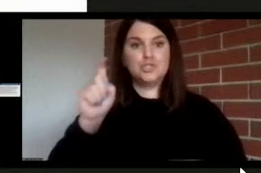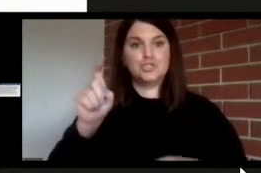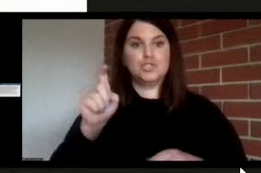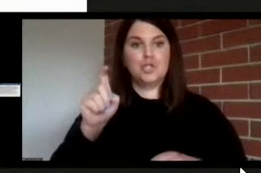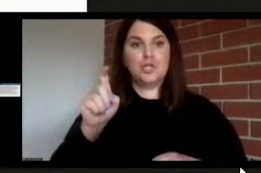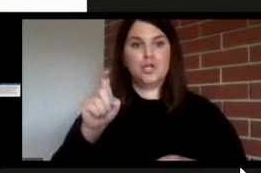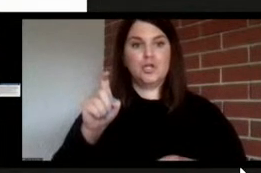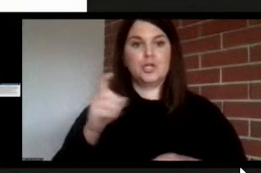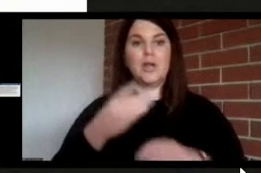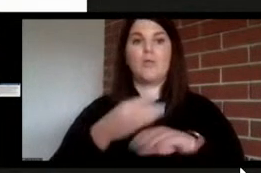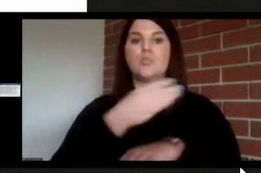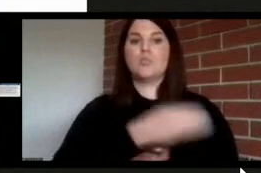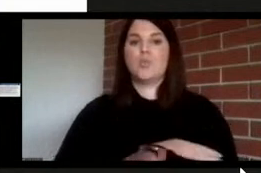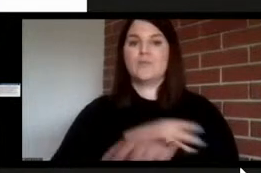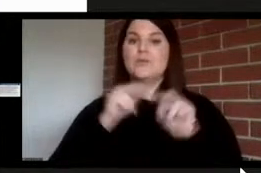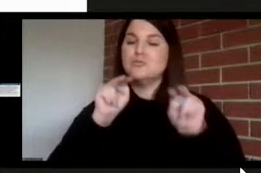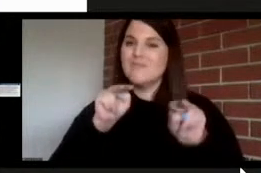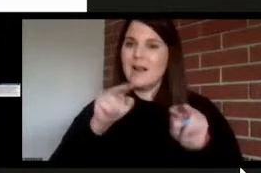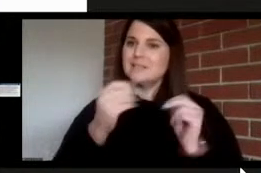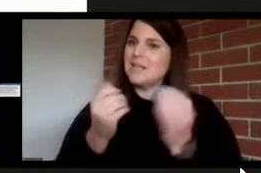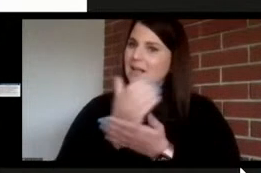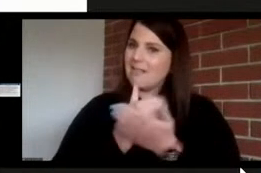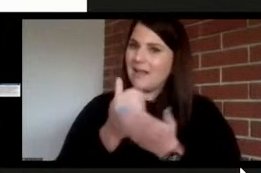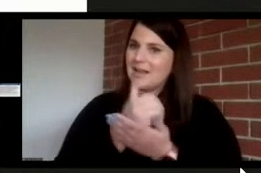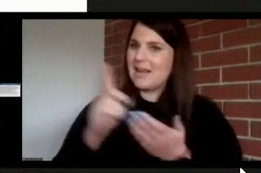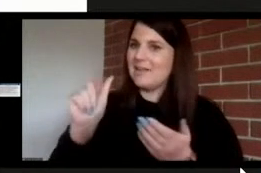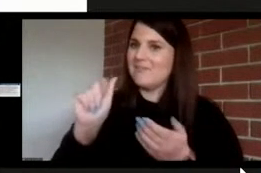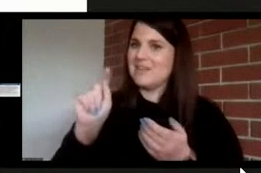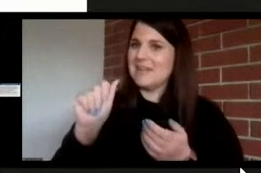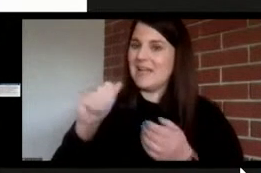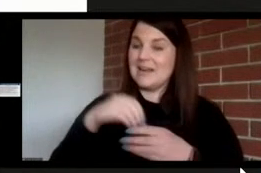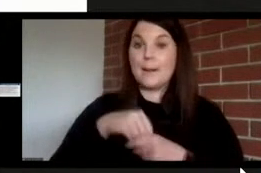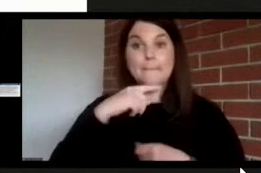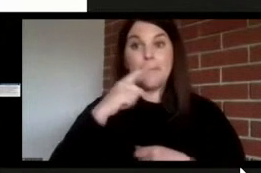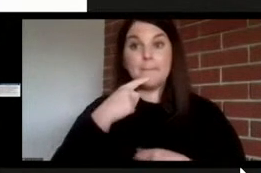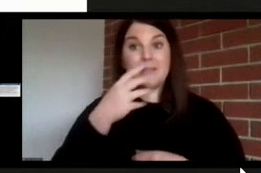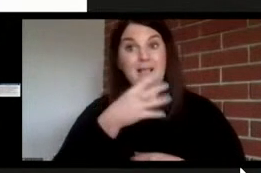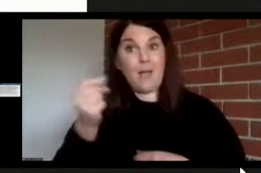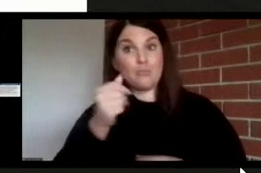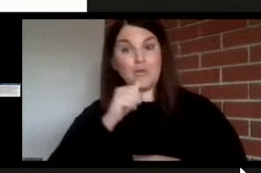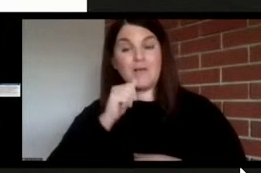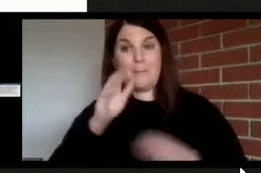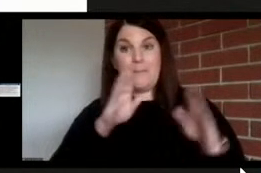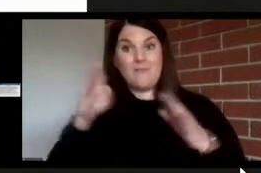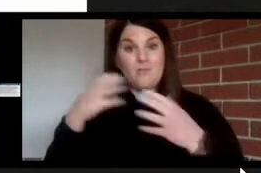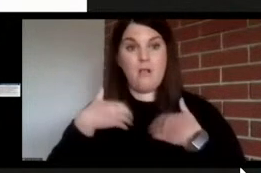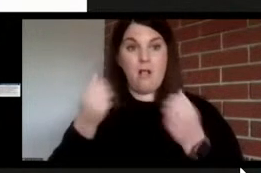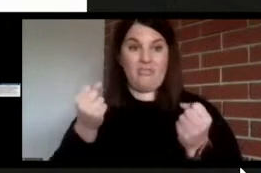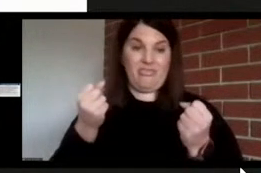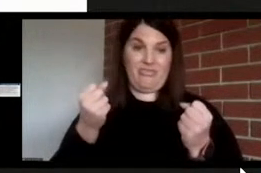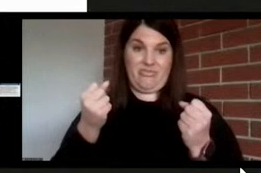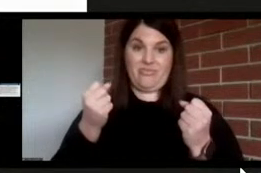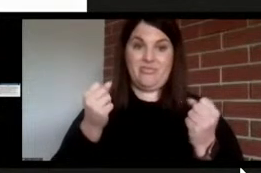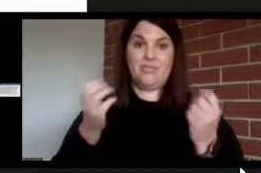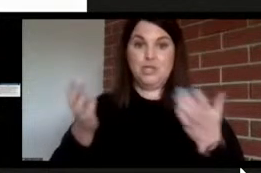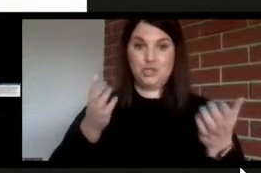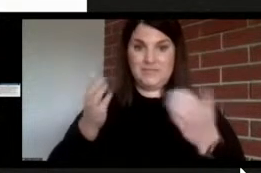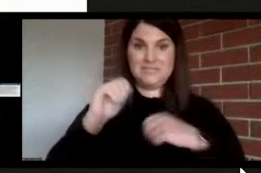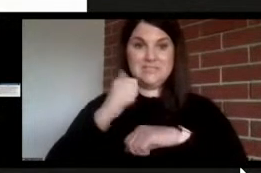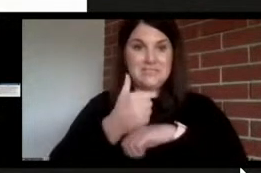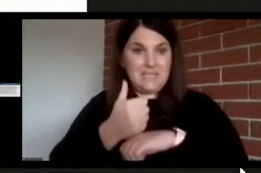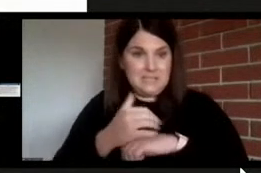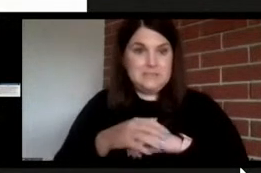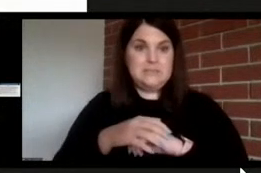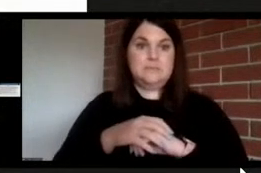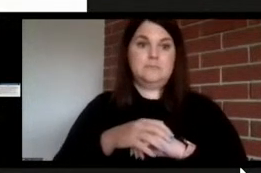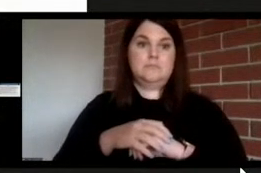to improve surveillance and collection of data in public and private behavioral health services settings,